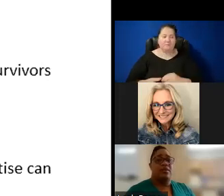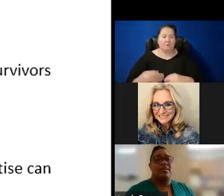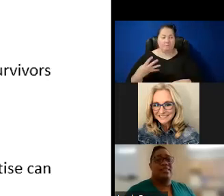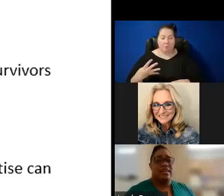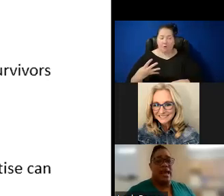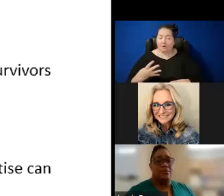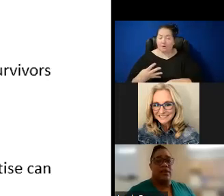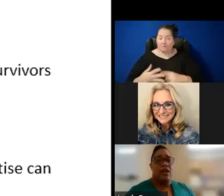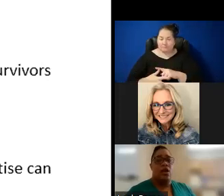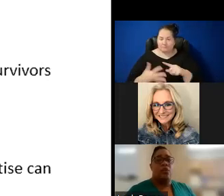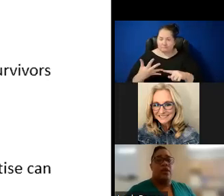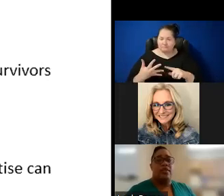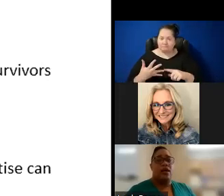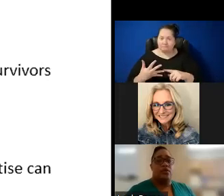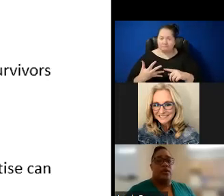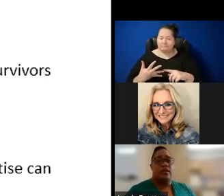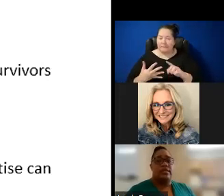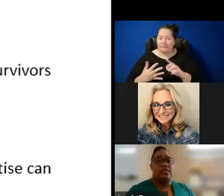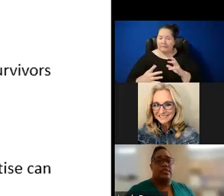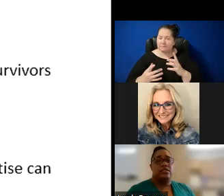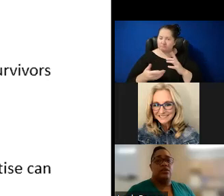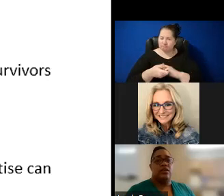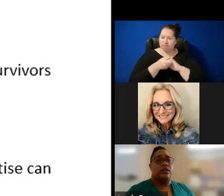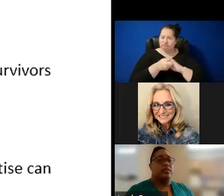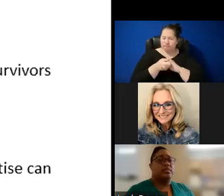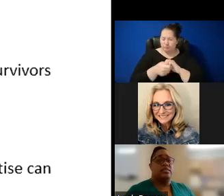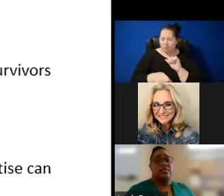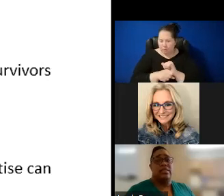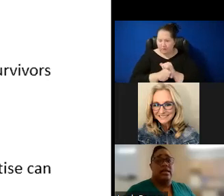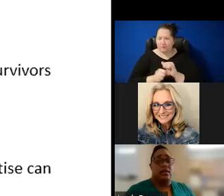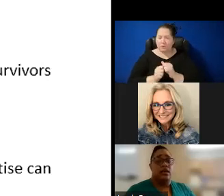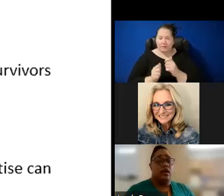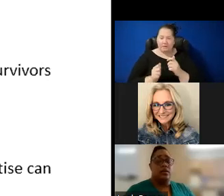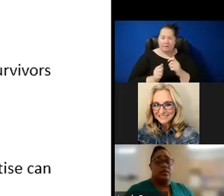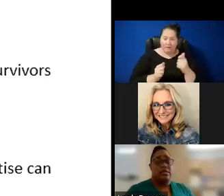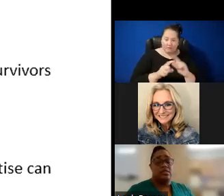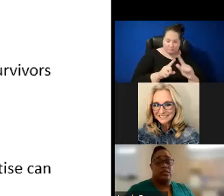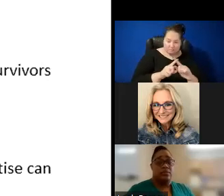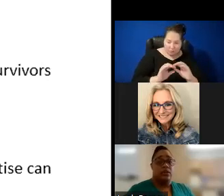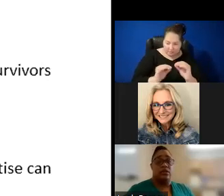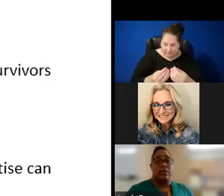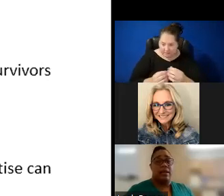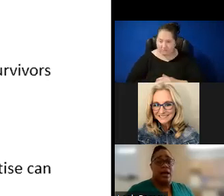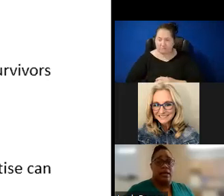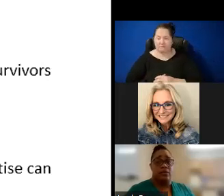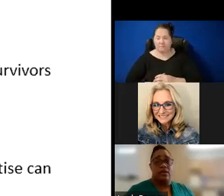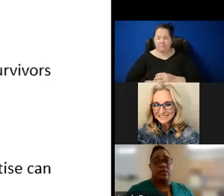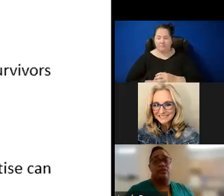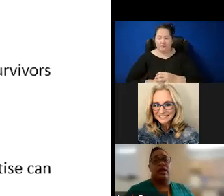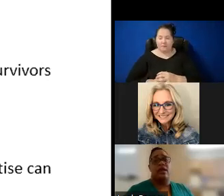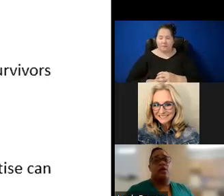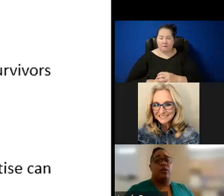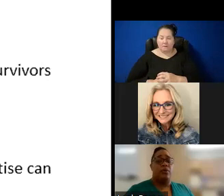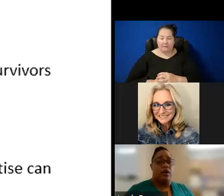So we begin to collaborate with other organizations in Indigenous-led Indigenous communities, BIPOC